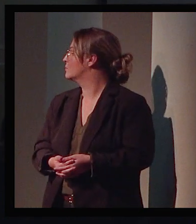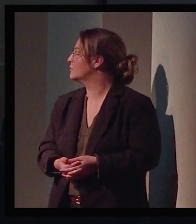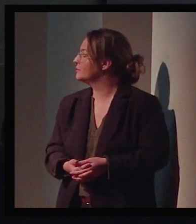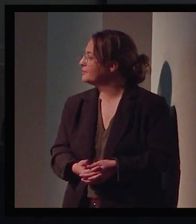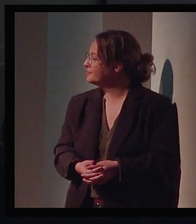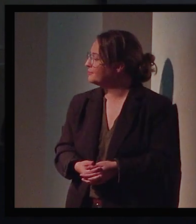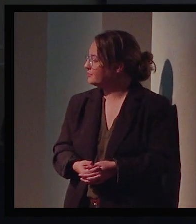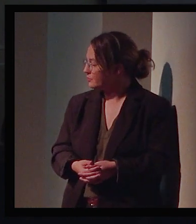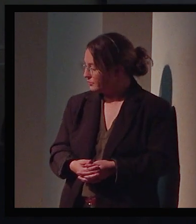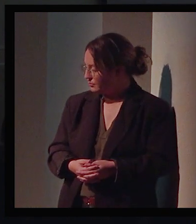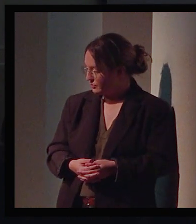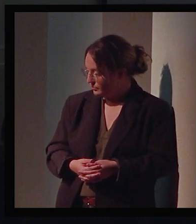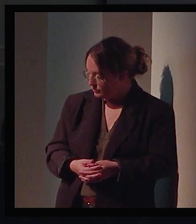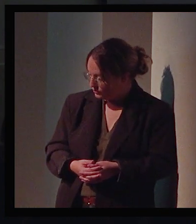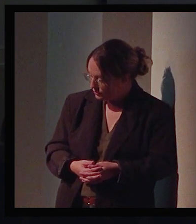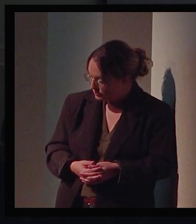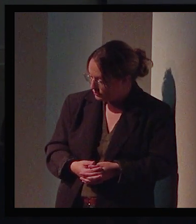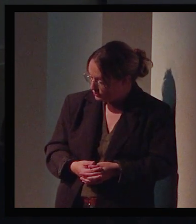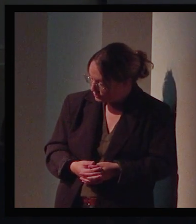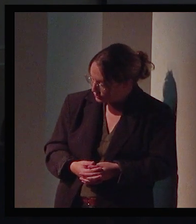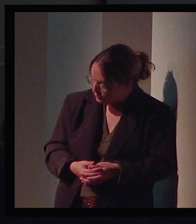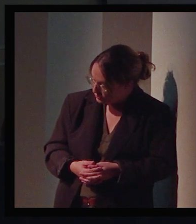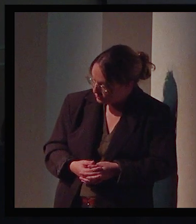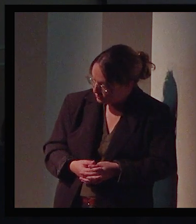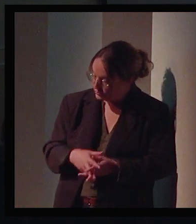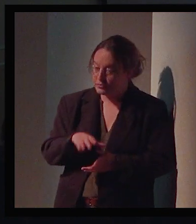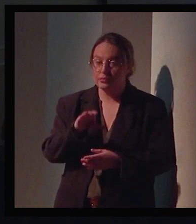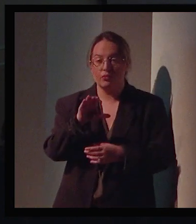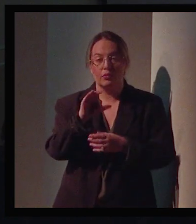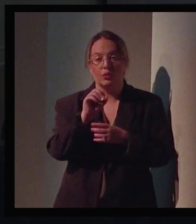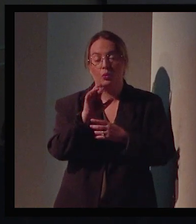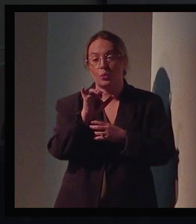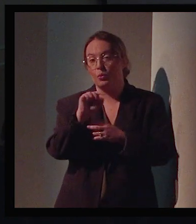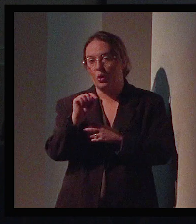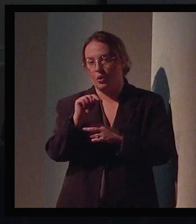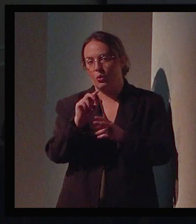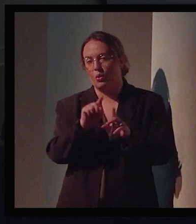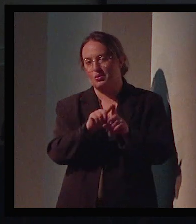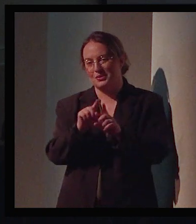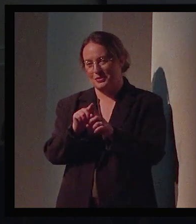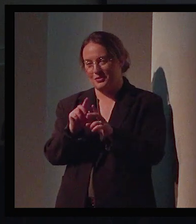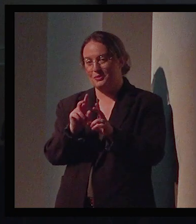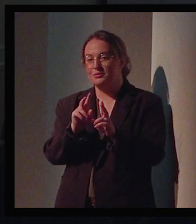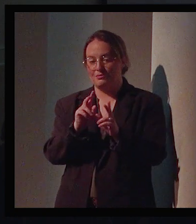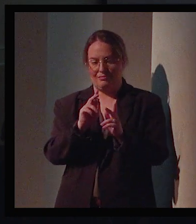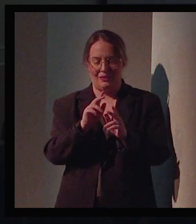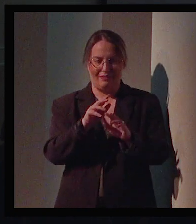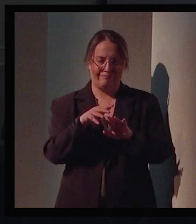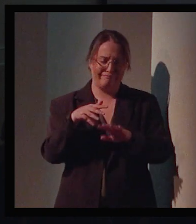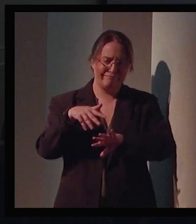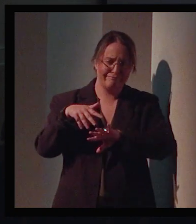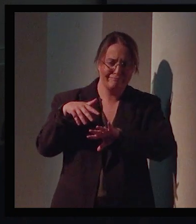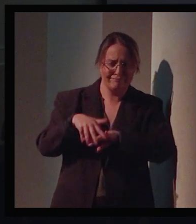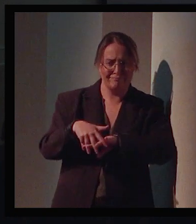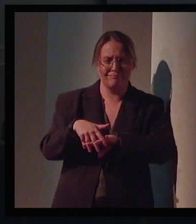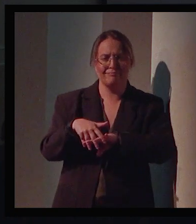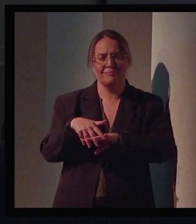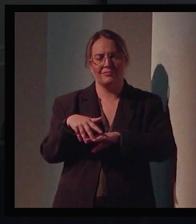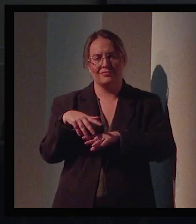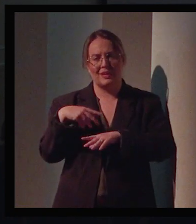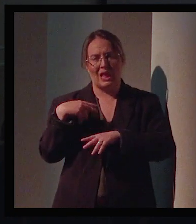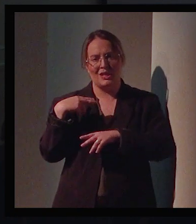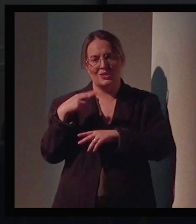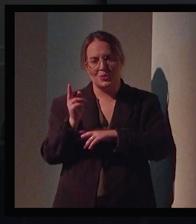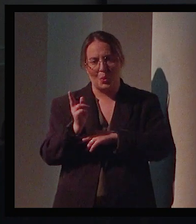Corot was also deeply indebted to the historical landscape tradition, while also still adding the seeds of